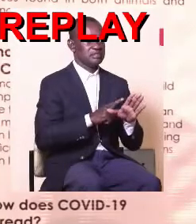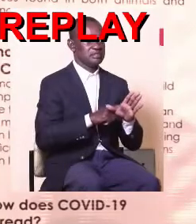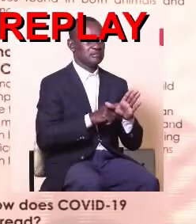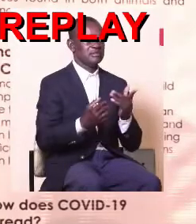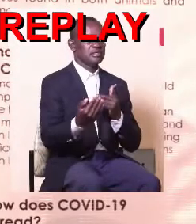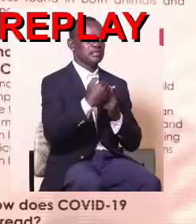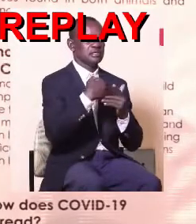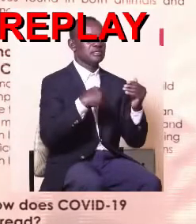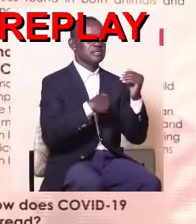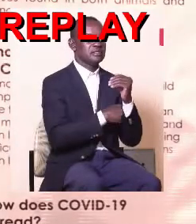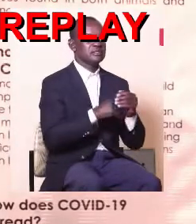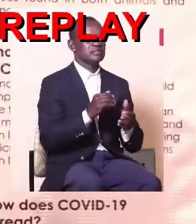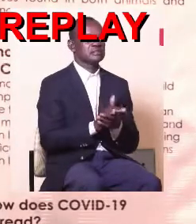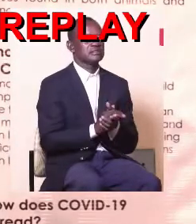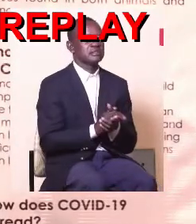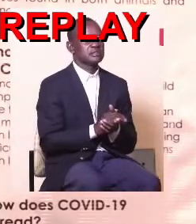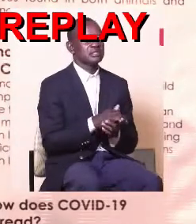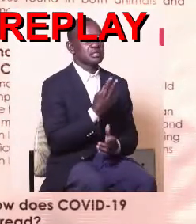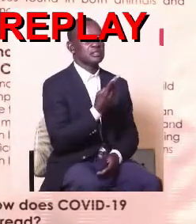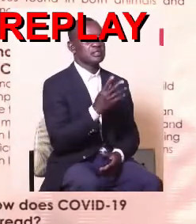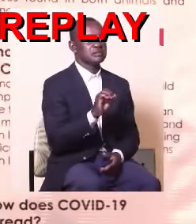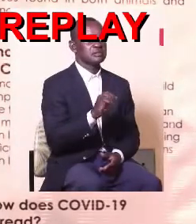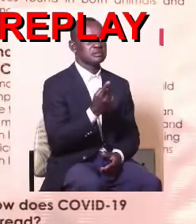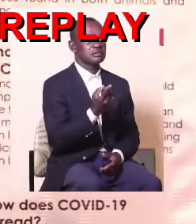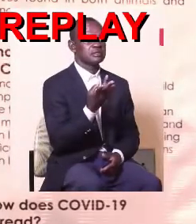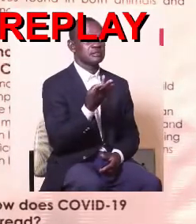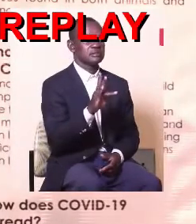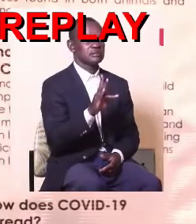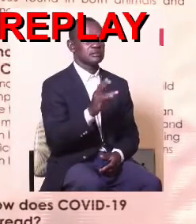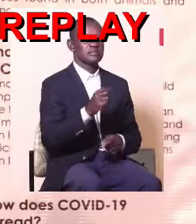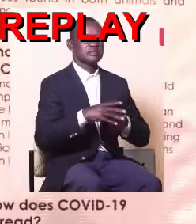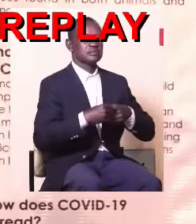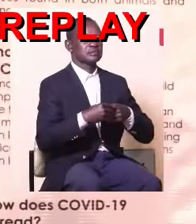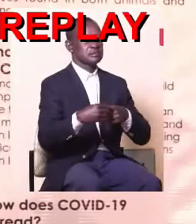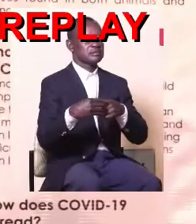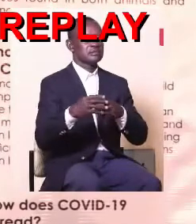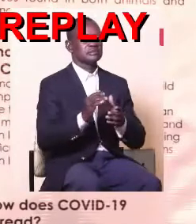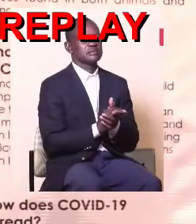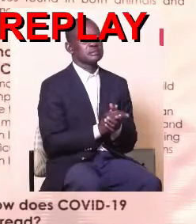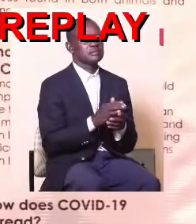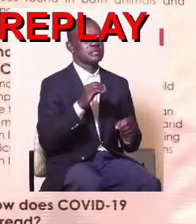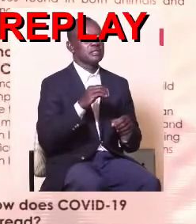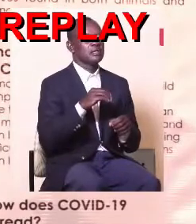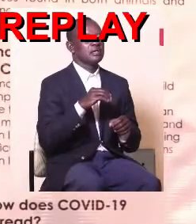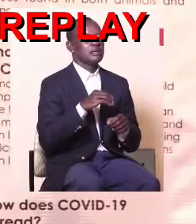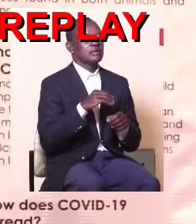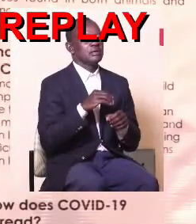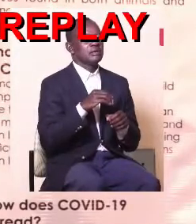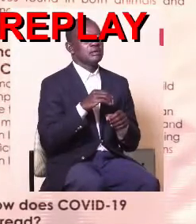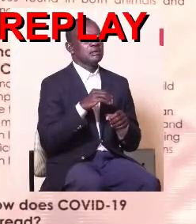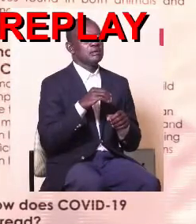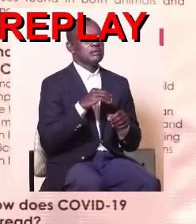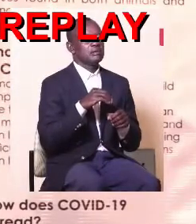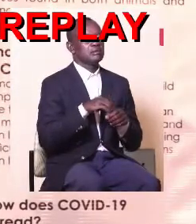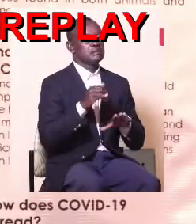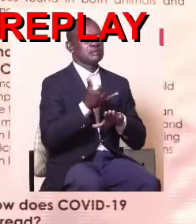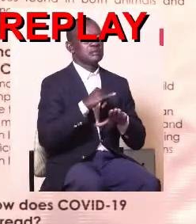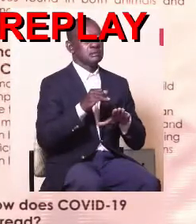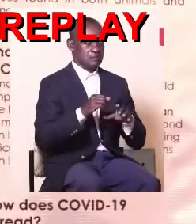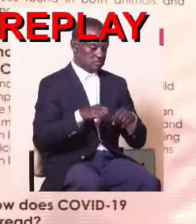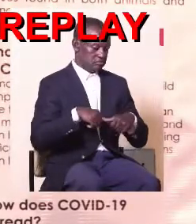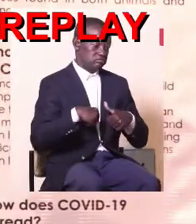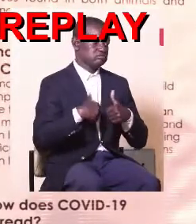in 2017, particularly in the area of health emergency. The government of